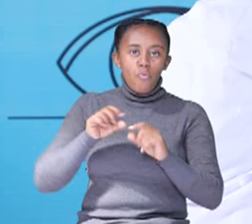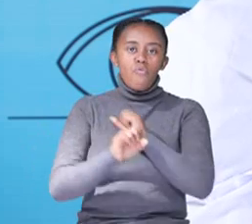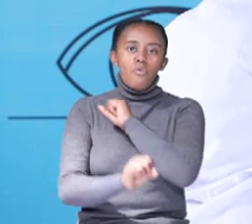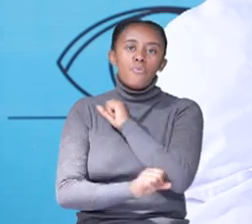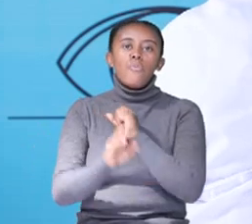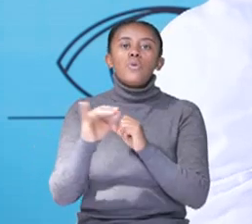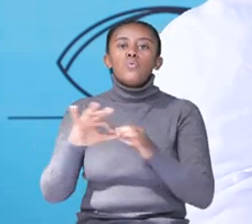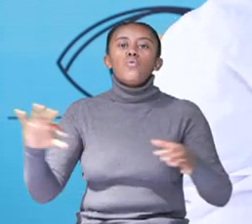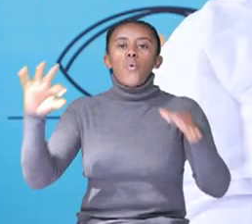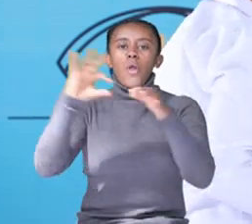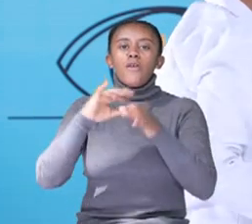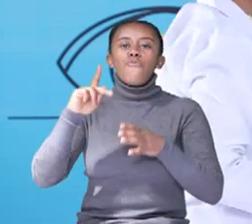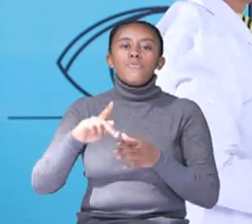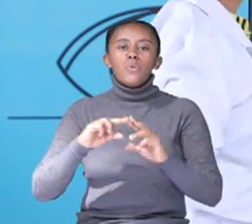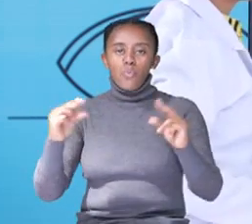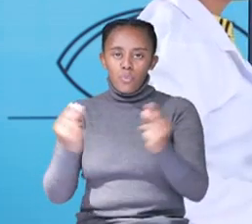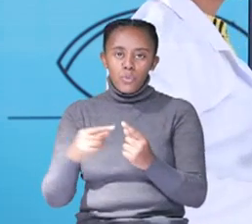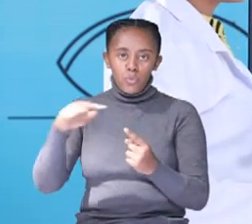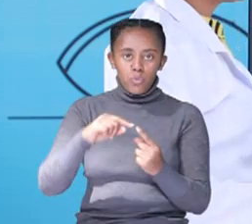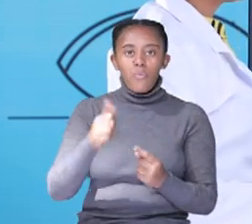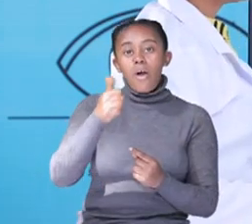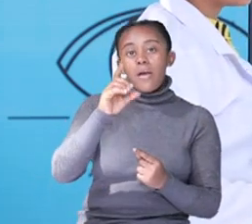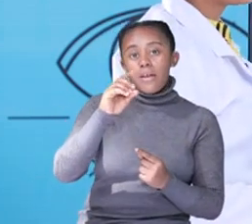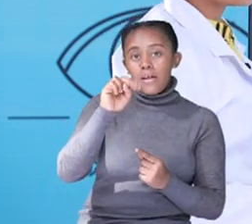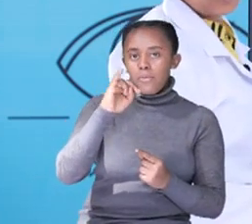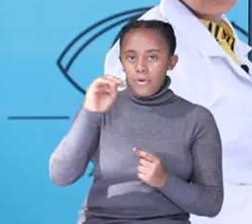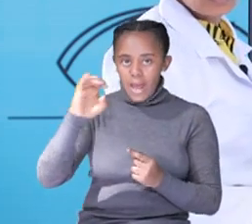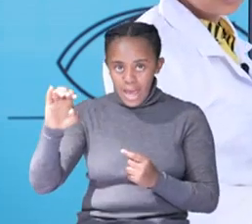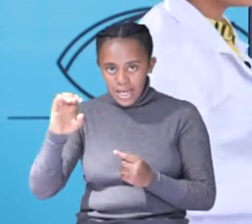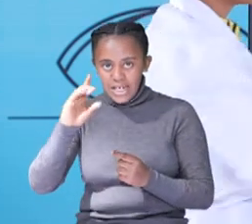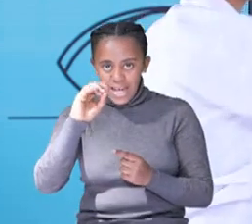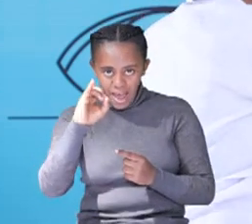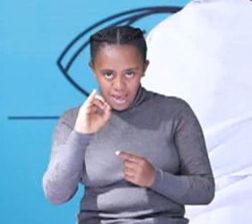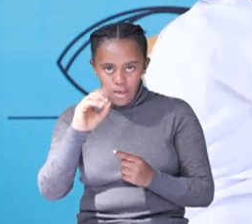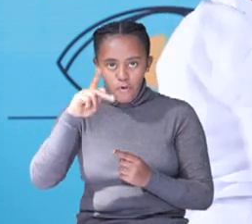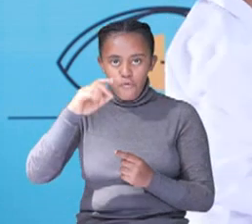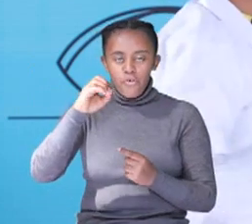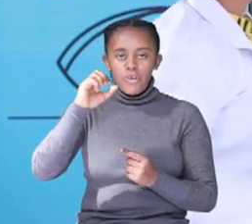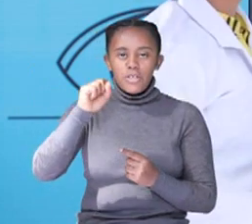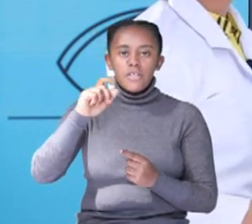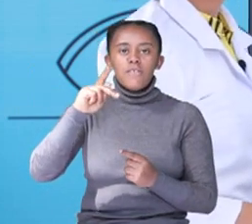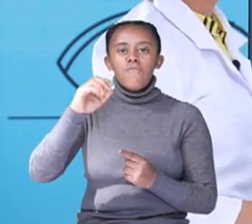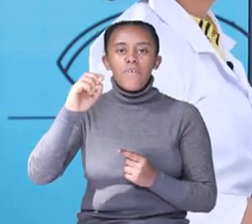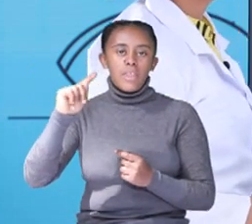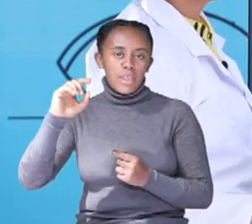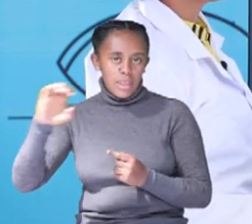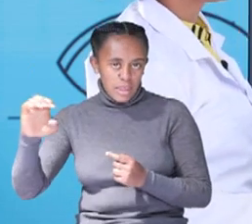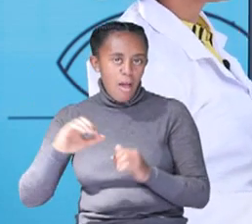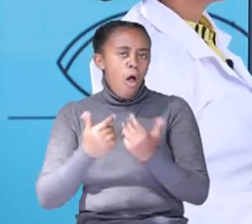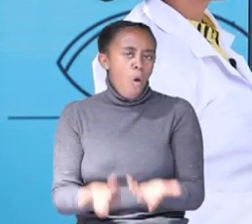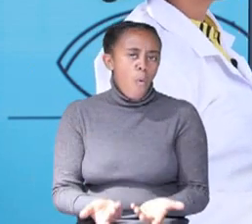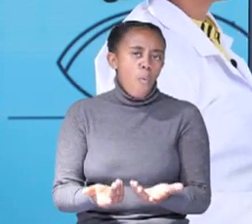by joining phosphate group to adenosine diphosphate. This is how ATP